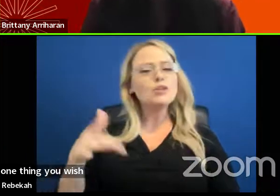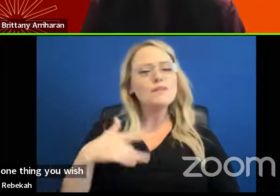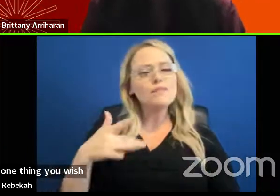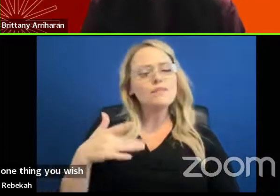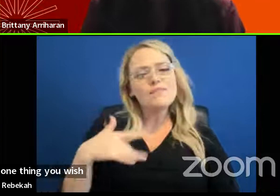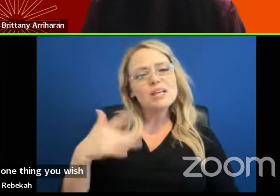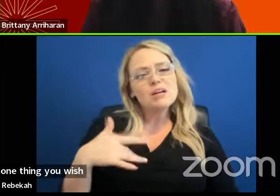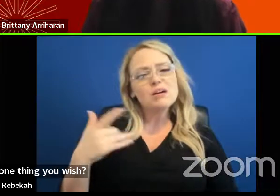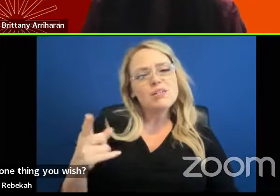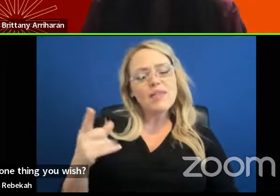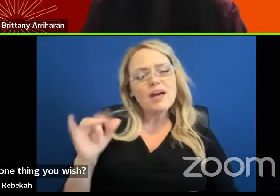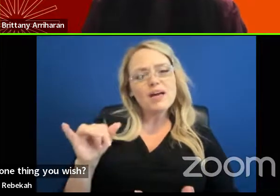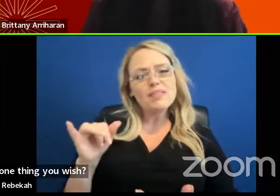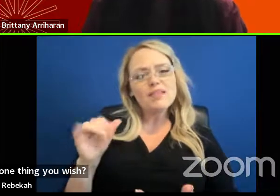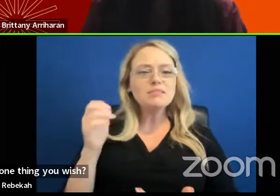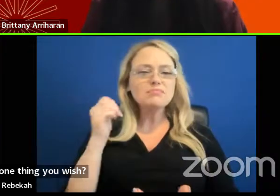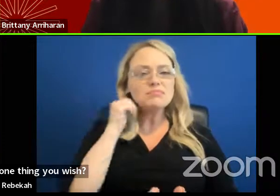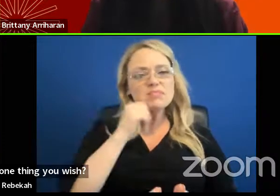support Indigenous communities?